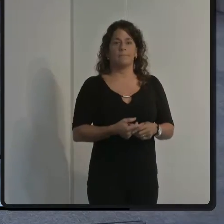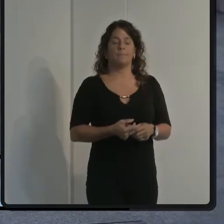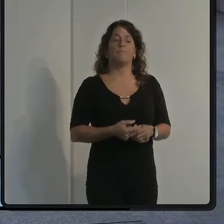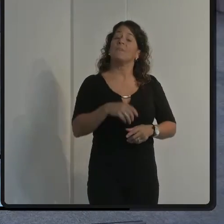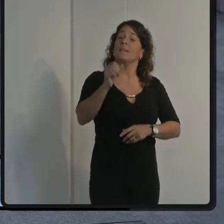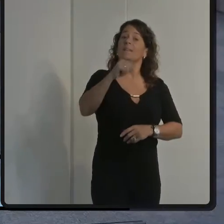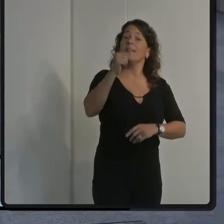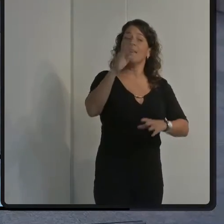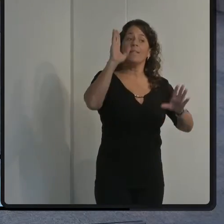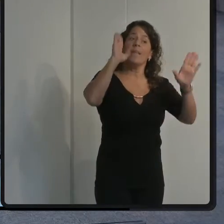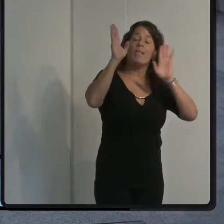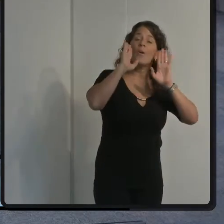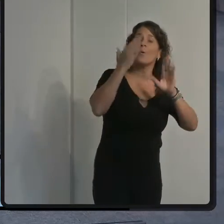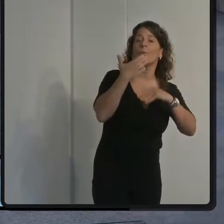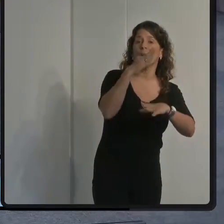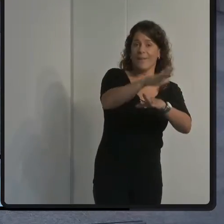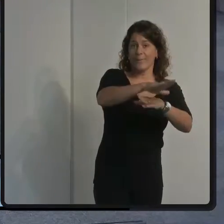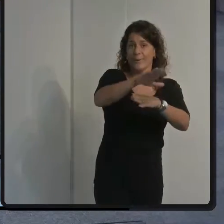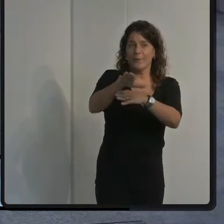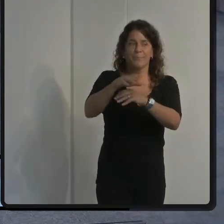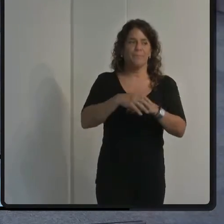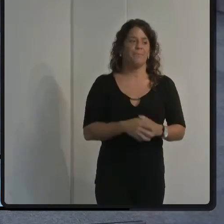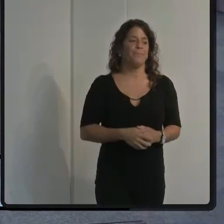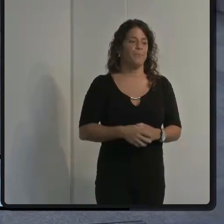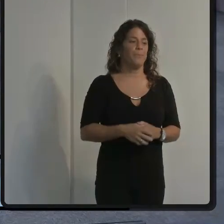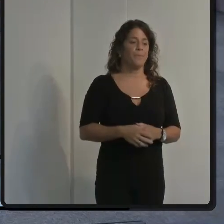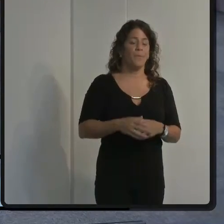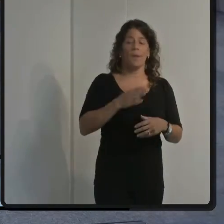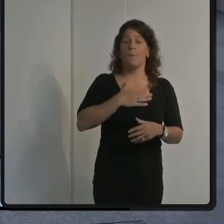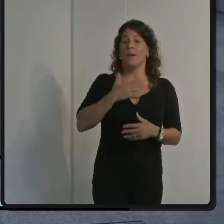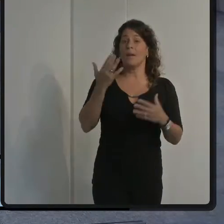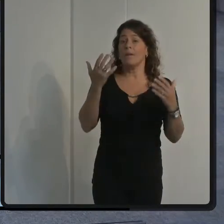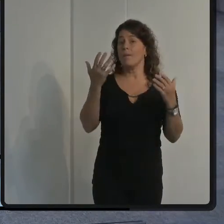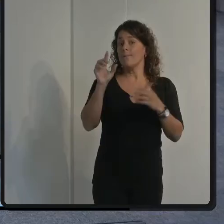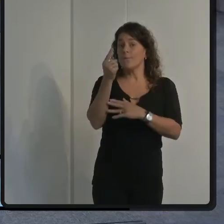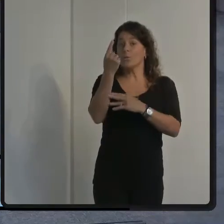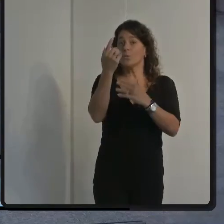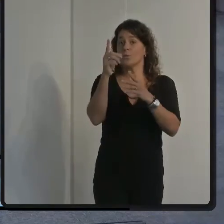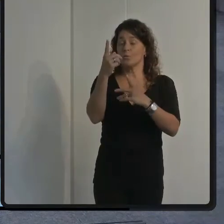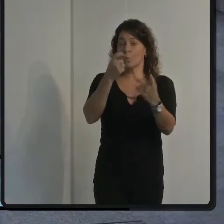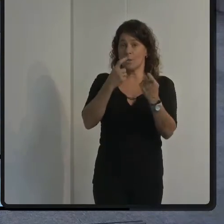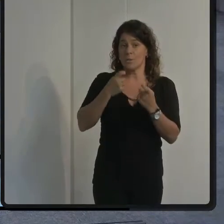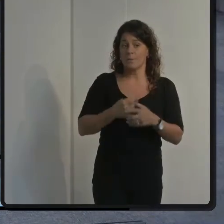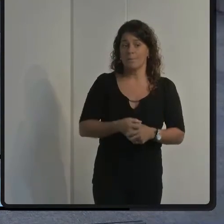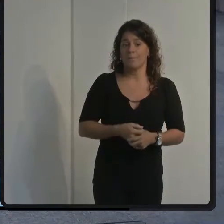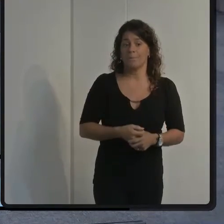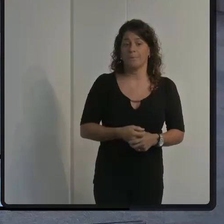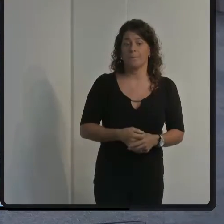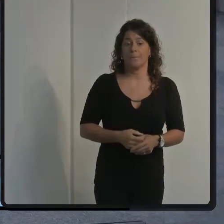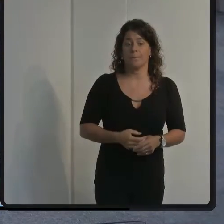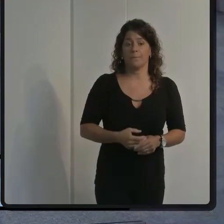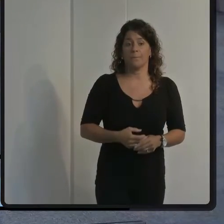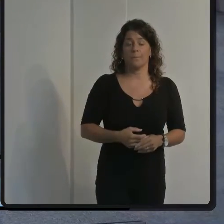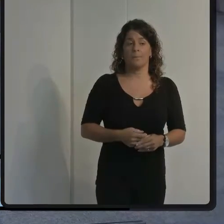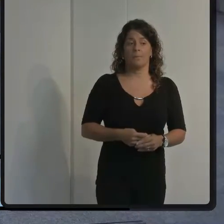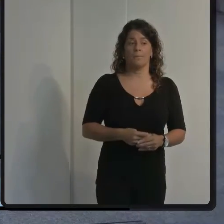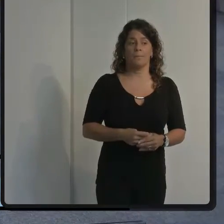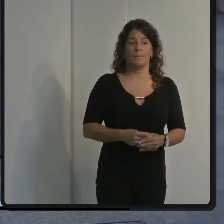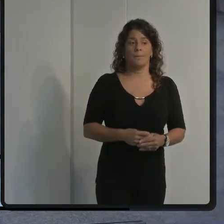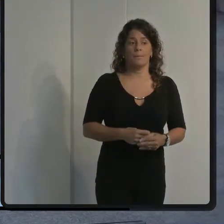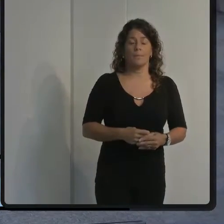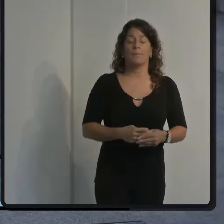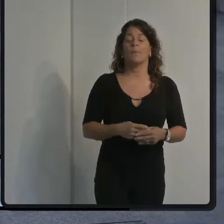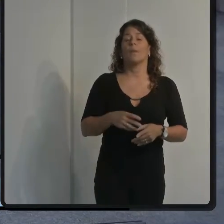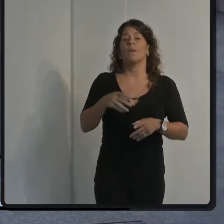Yes, hello, good afternoon. Okay, my first question is, can